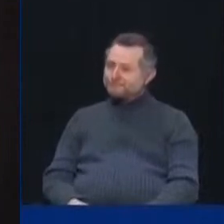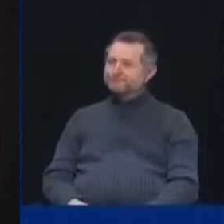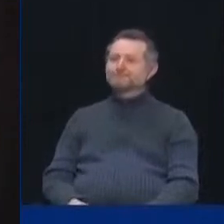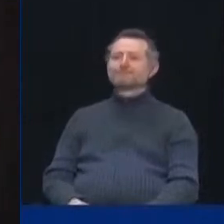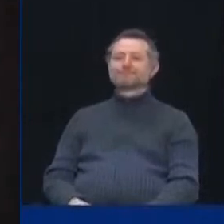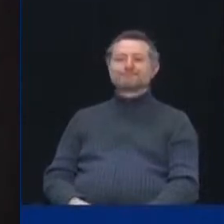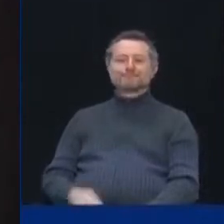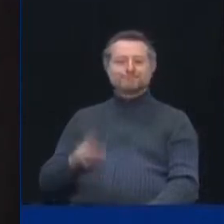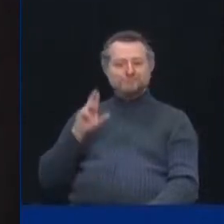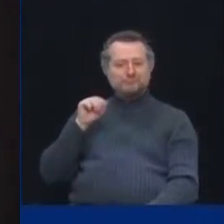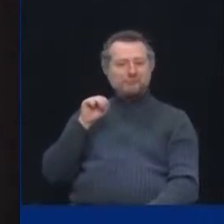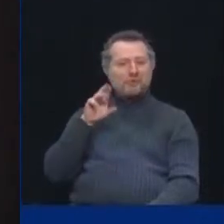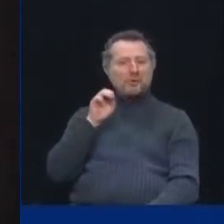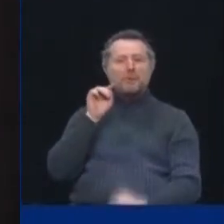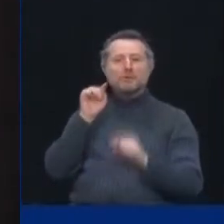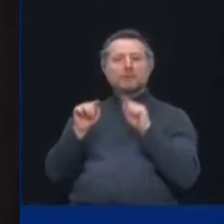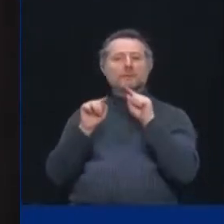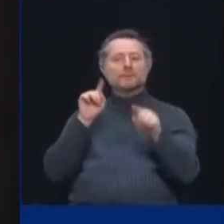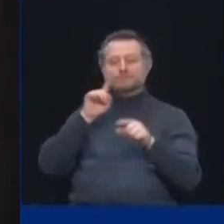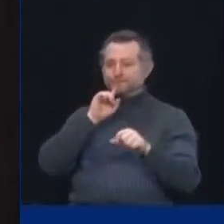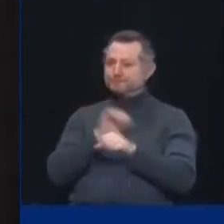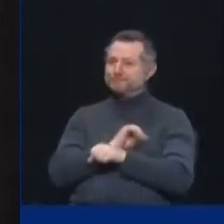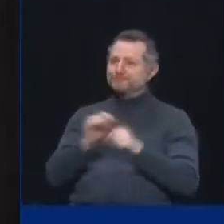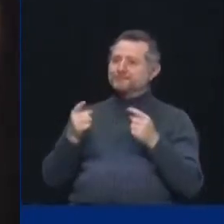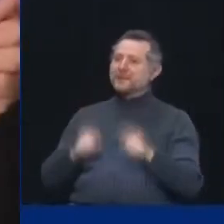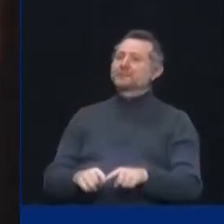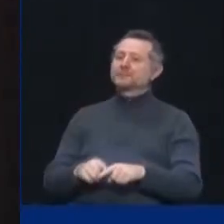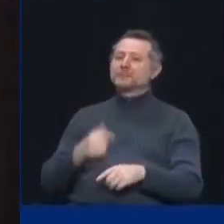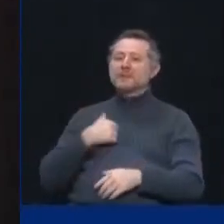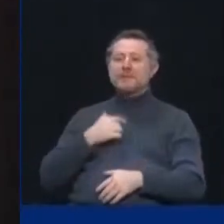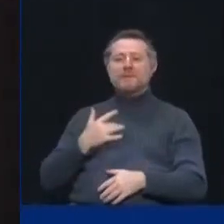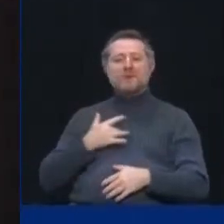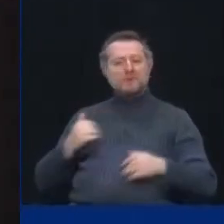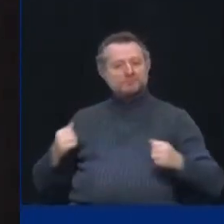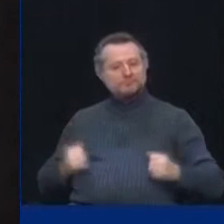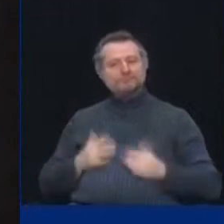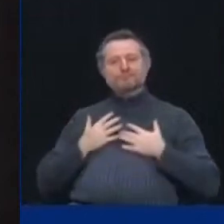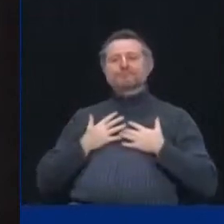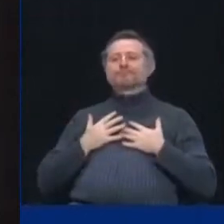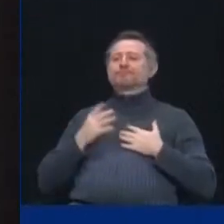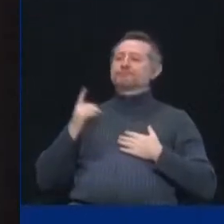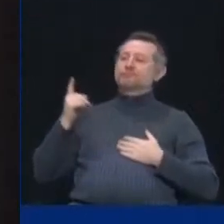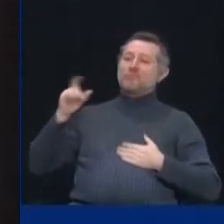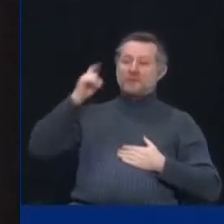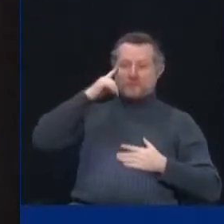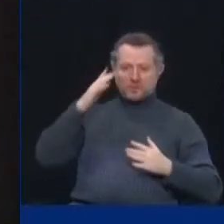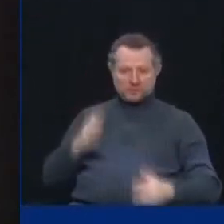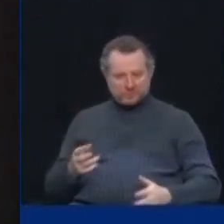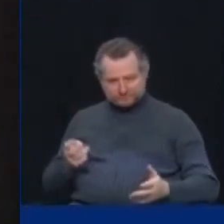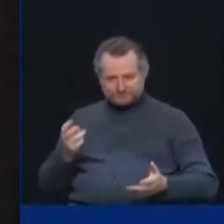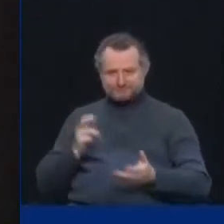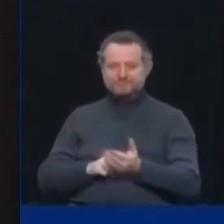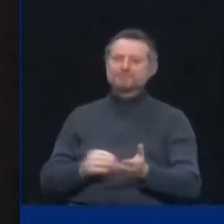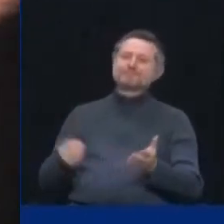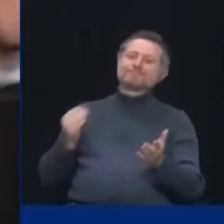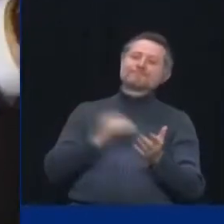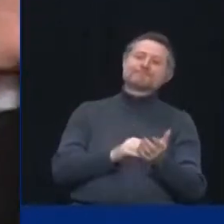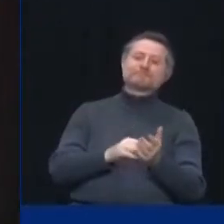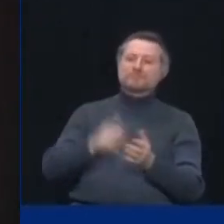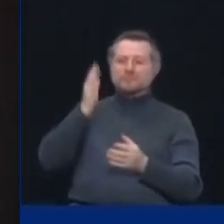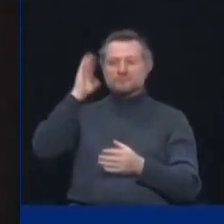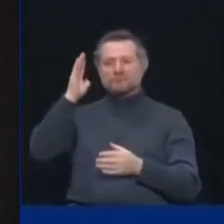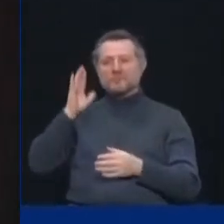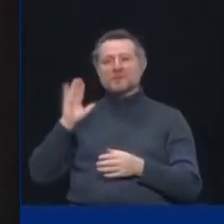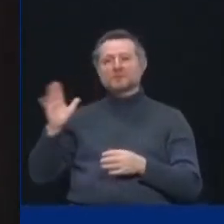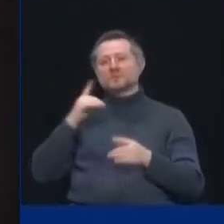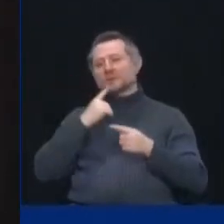when I was really, really happy when the governor presented in his State of the State speech some 6